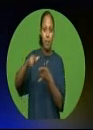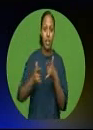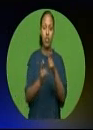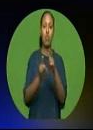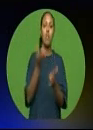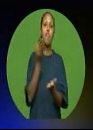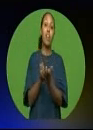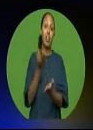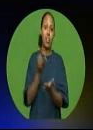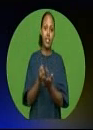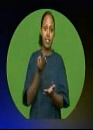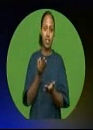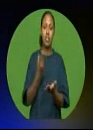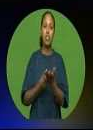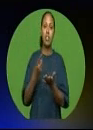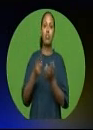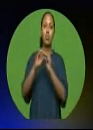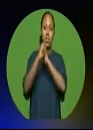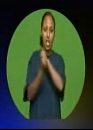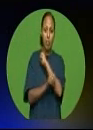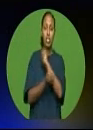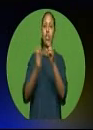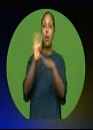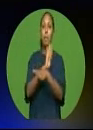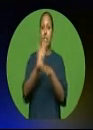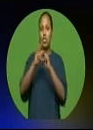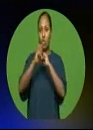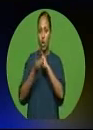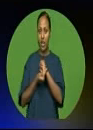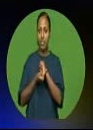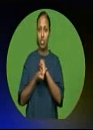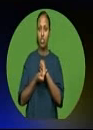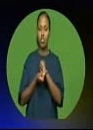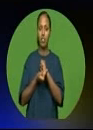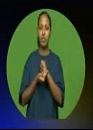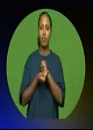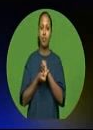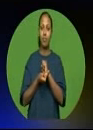of financing to establish business organization.